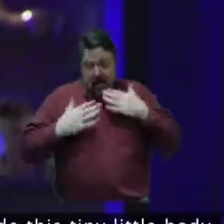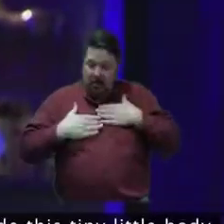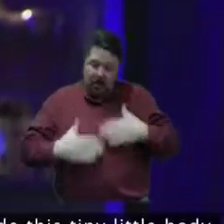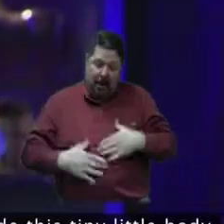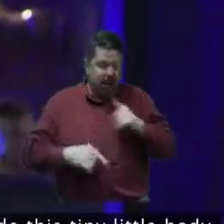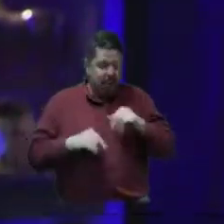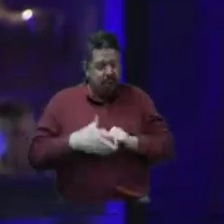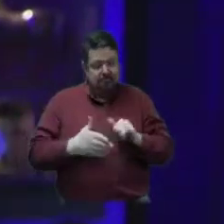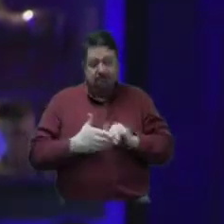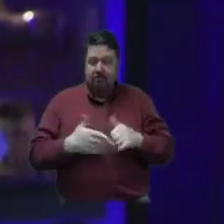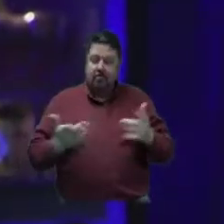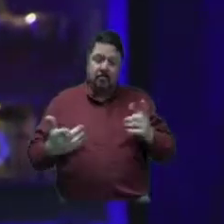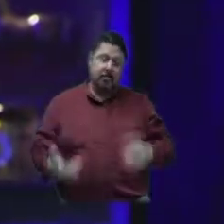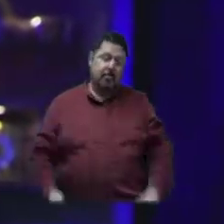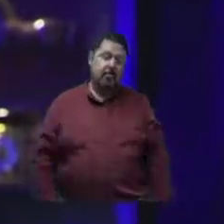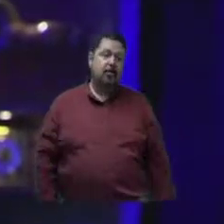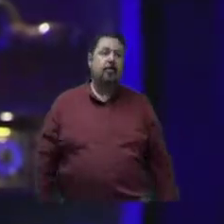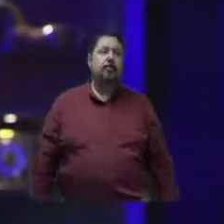body.